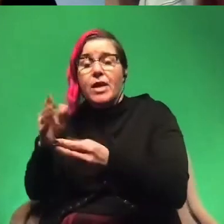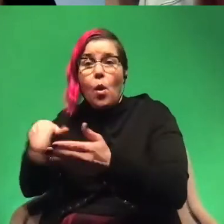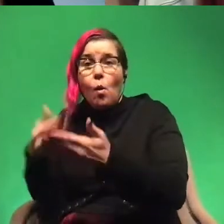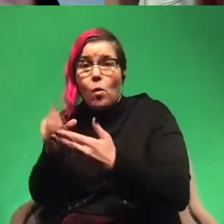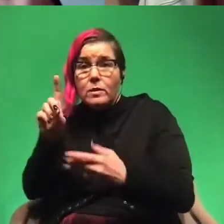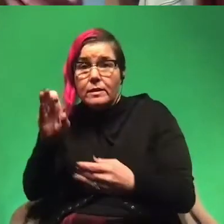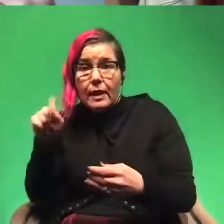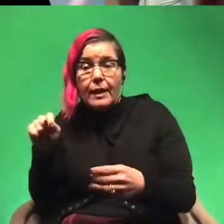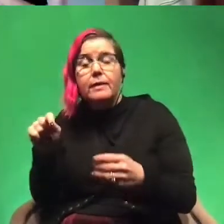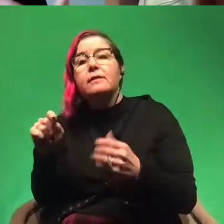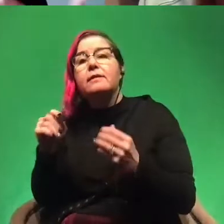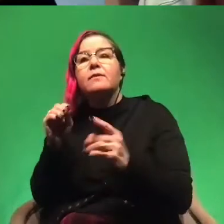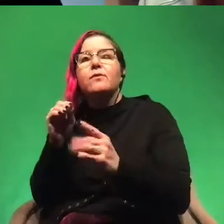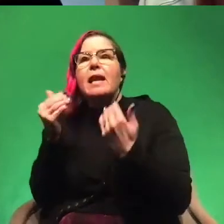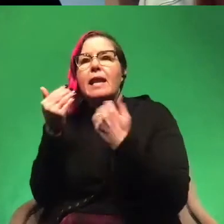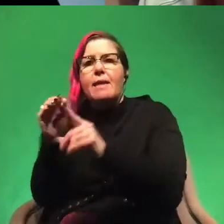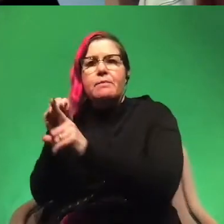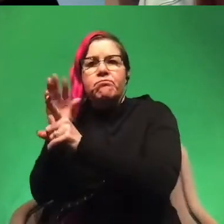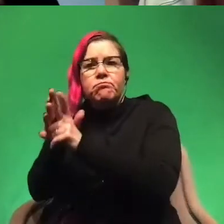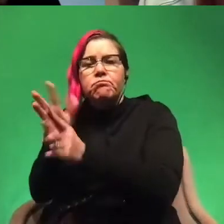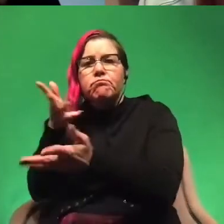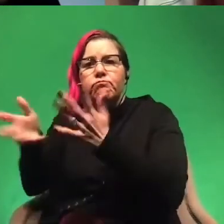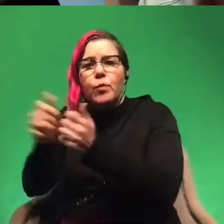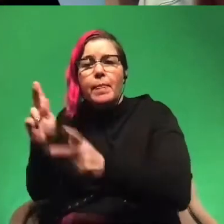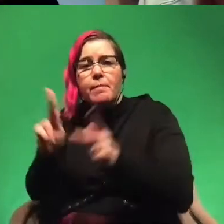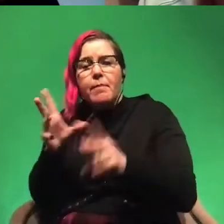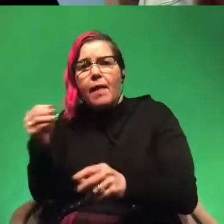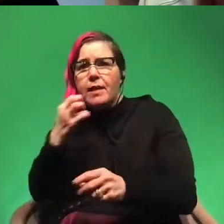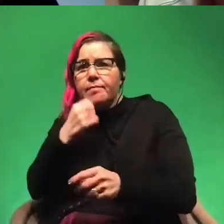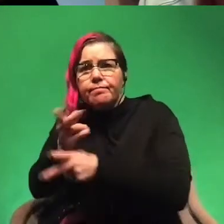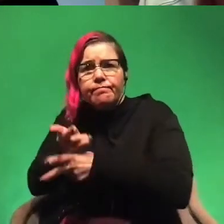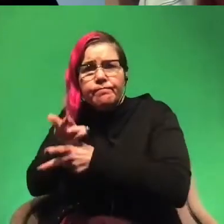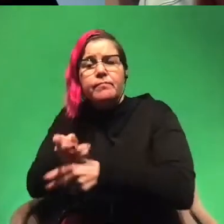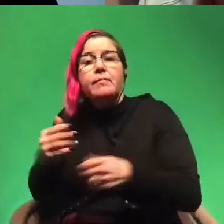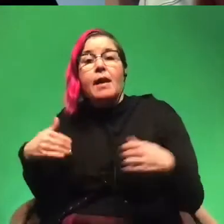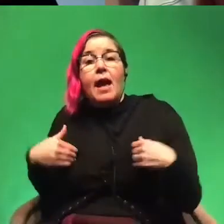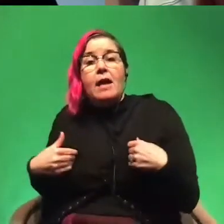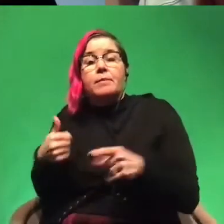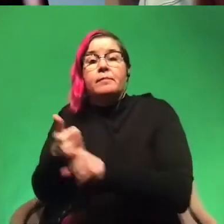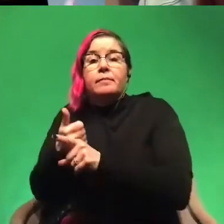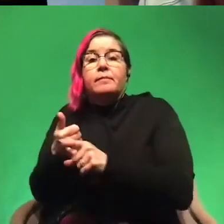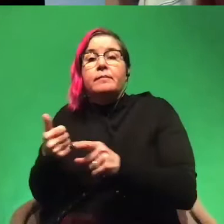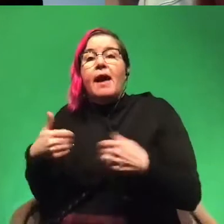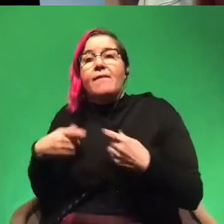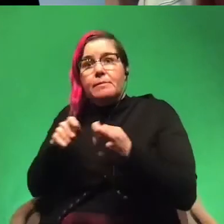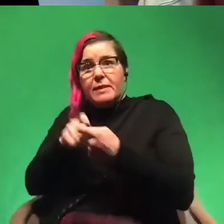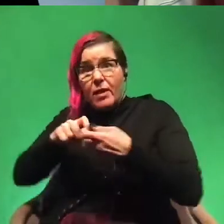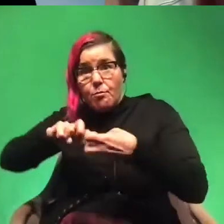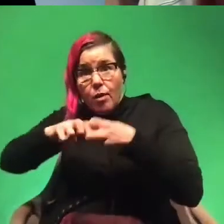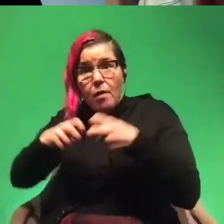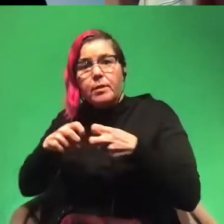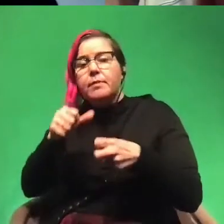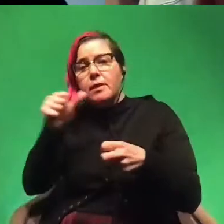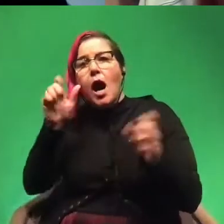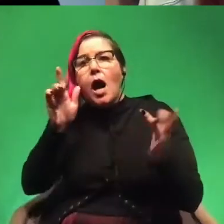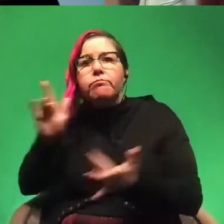limited exposure and interaction with people, and they take good care to make sure that animals that have specific problems are not on a tour